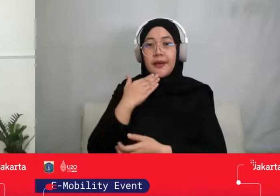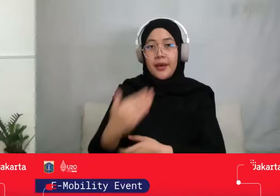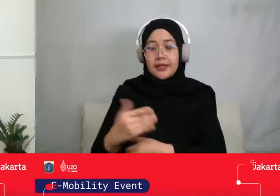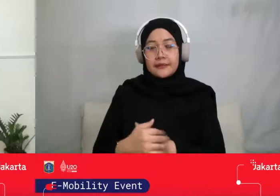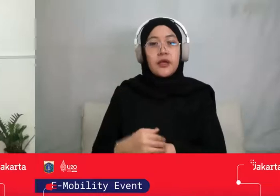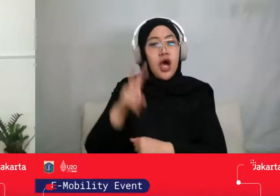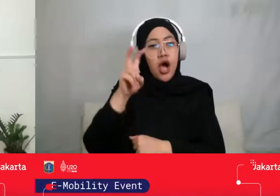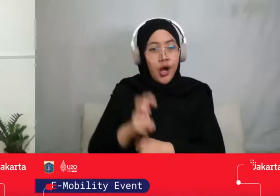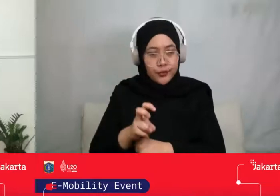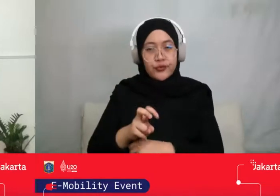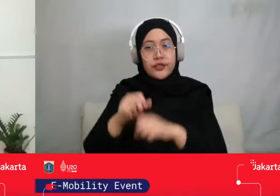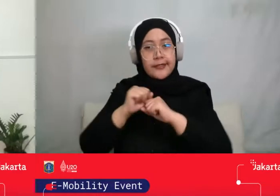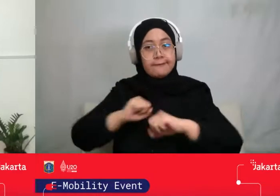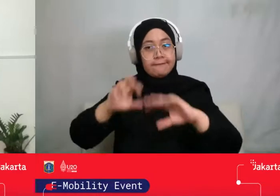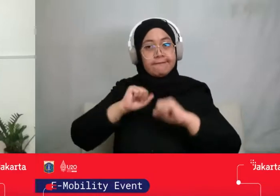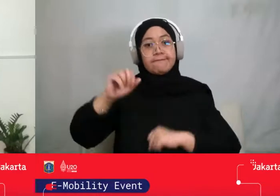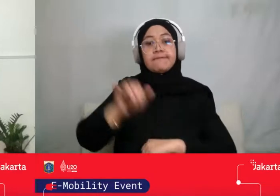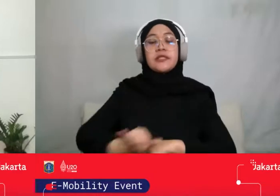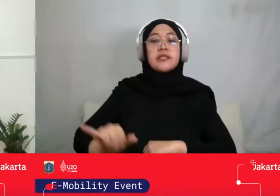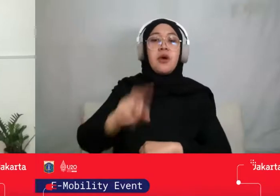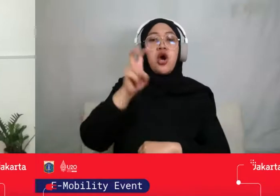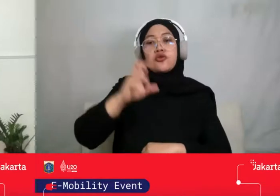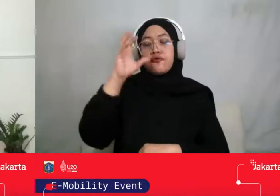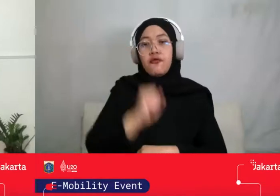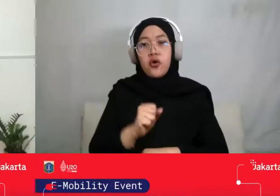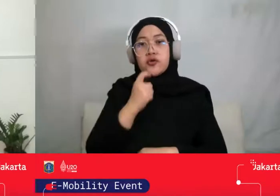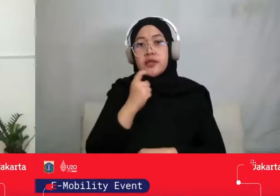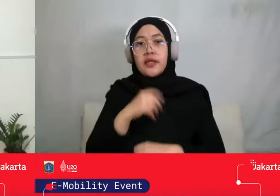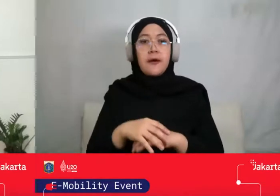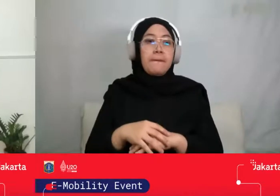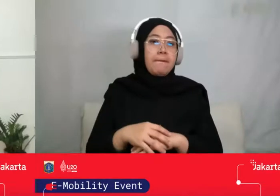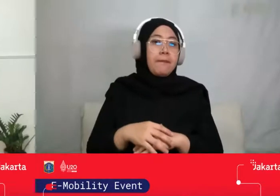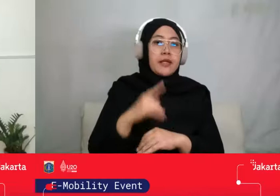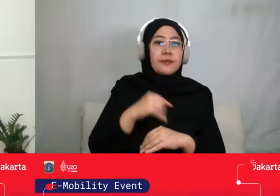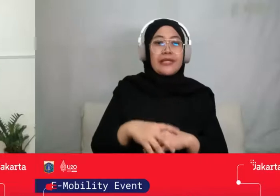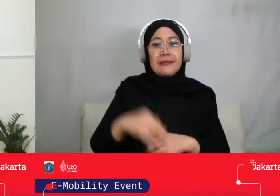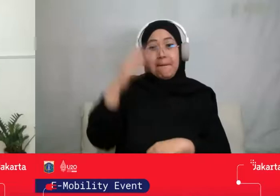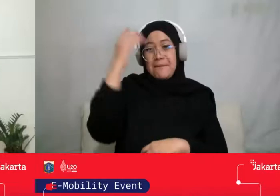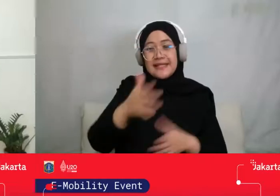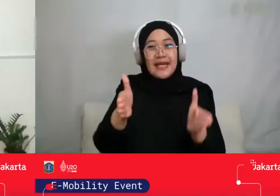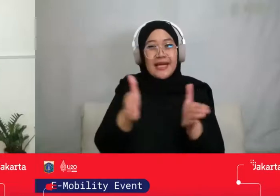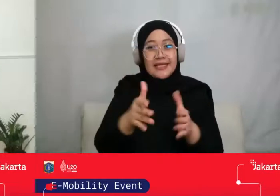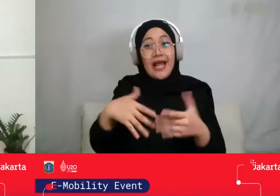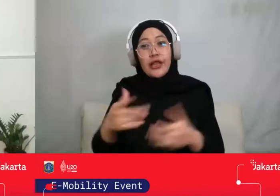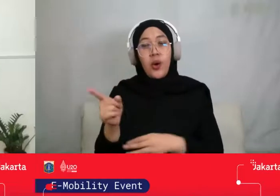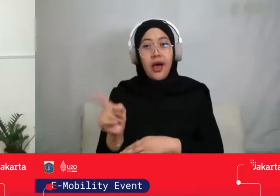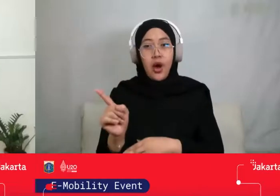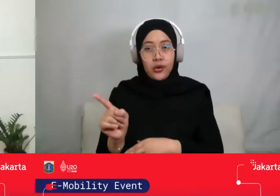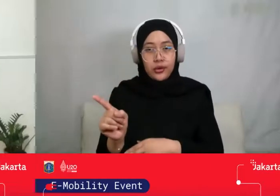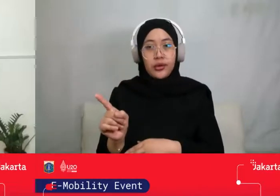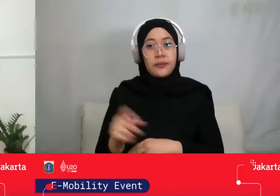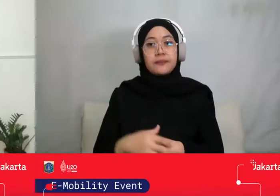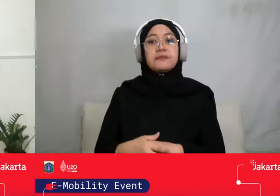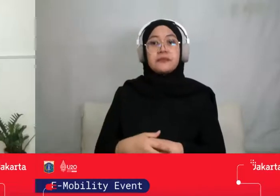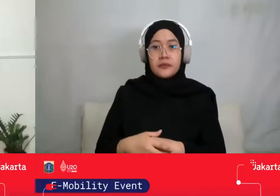micro mobility and also on the micro buses. Yes, we did a study for TransJakarta recently for